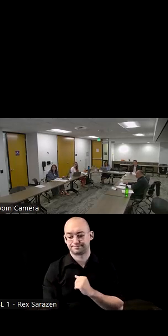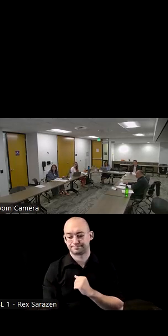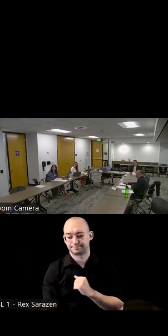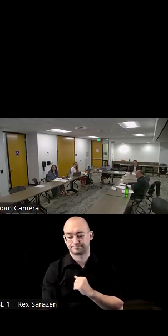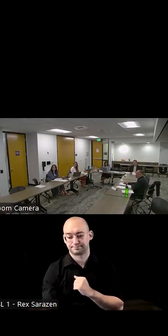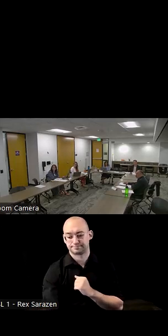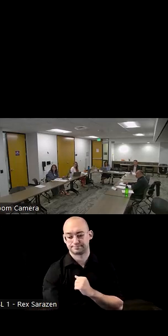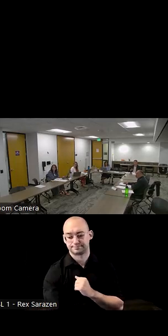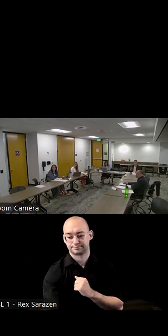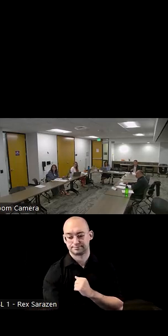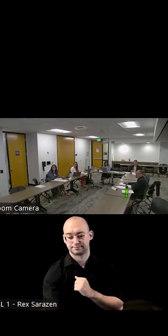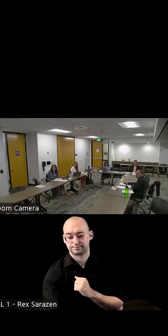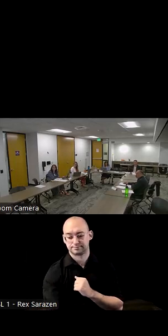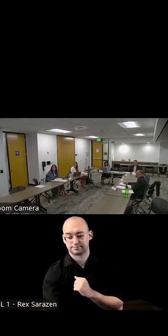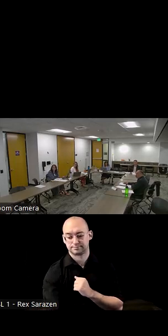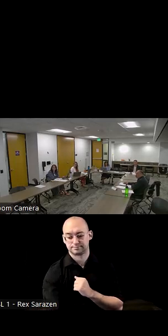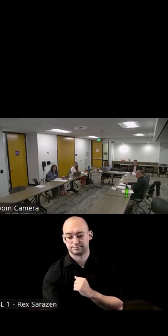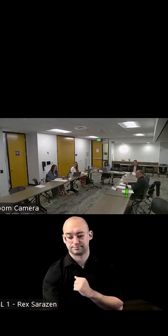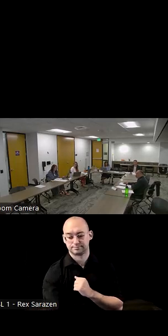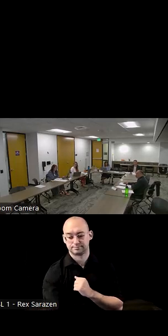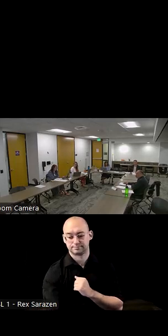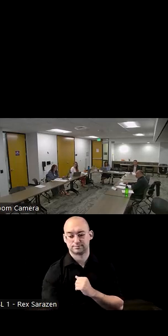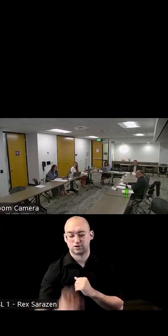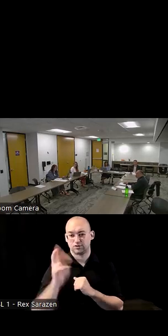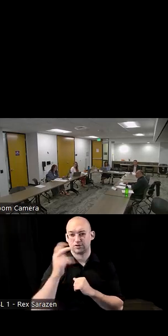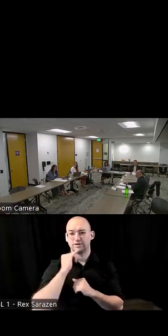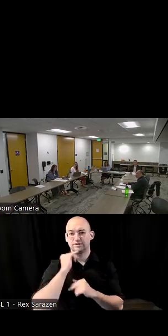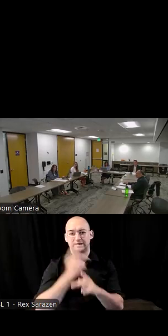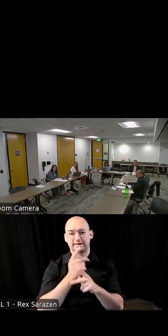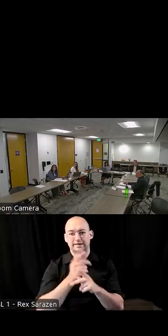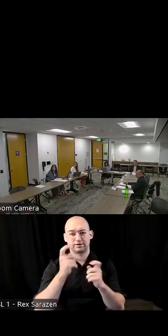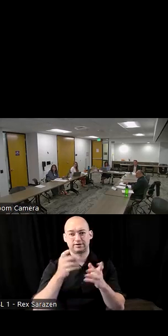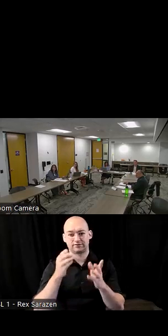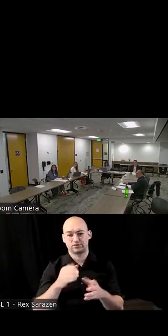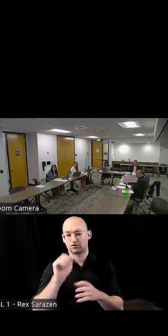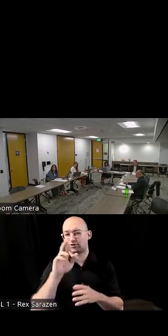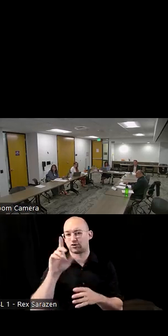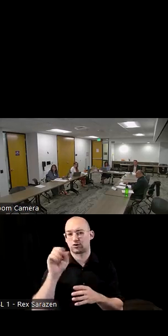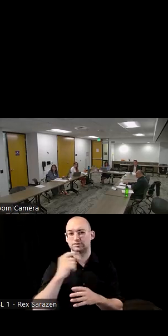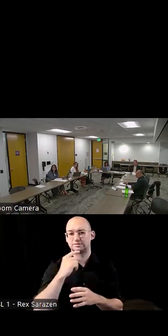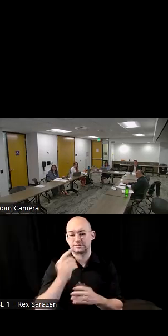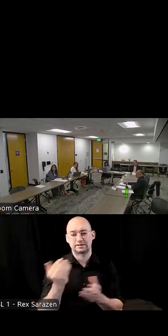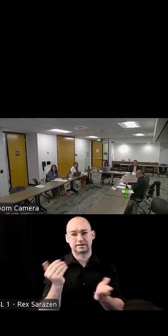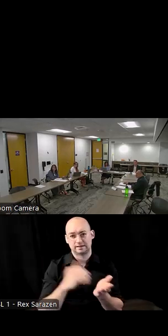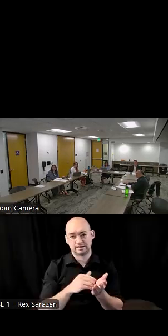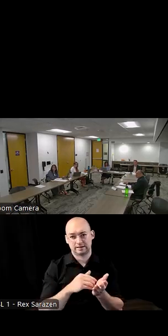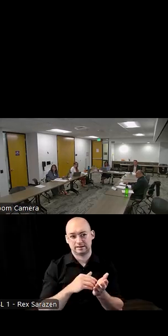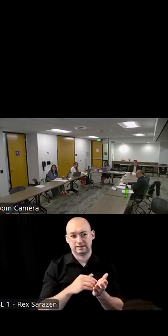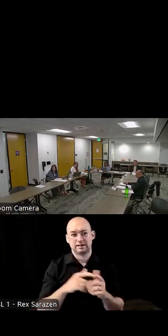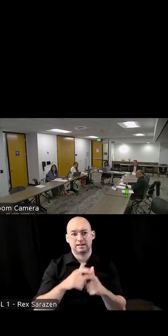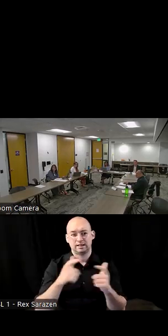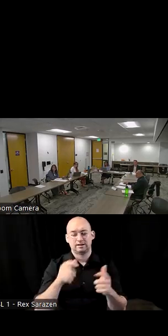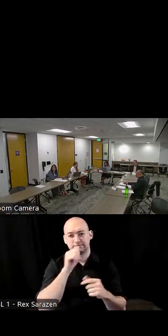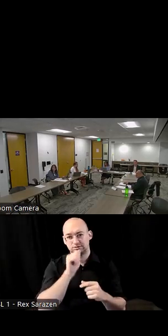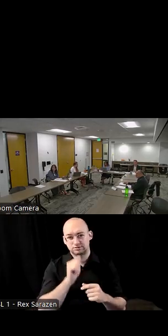The third profile is caregivers, as we just heard from Carlos. So, you know, again, a lot of struggles